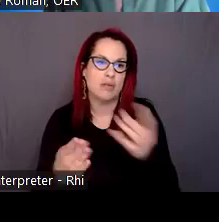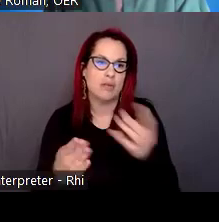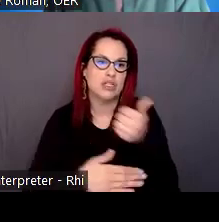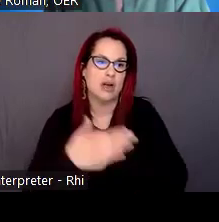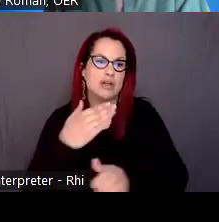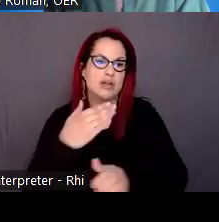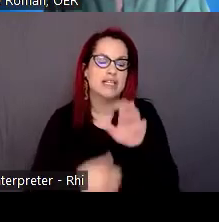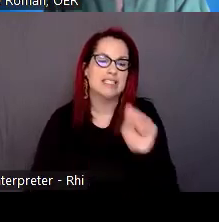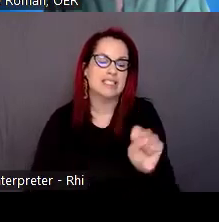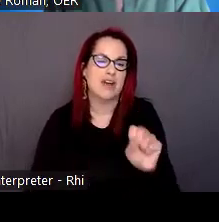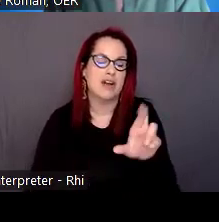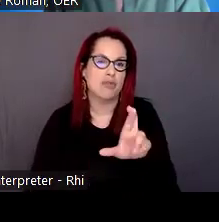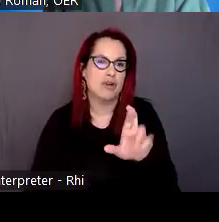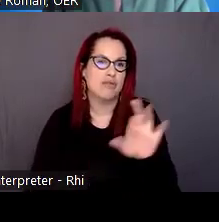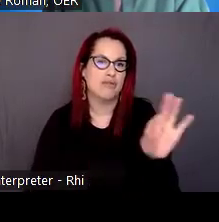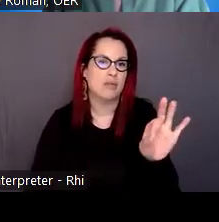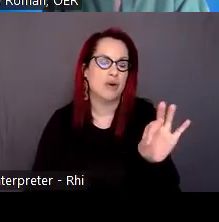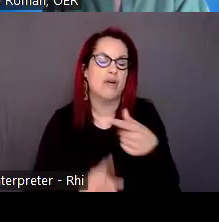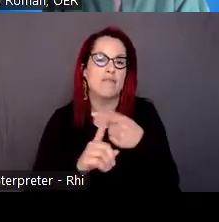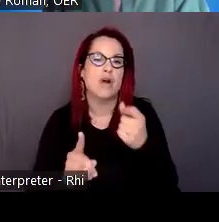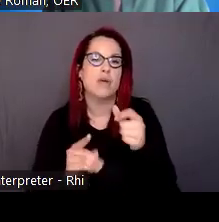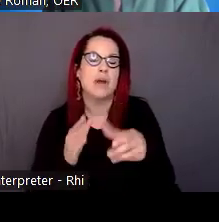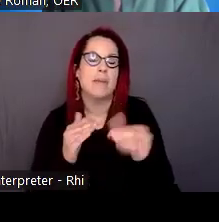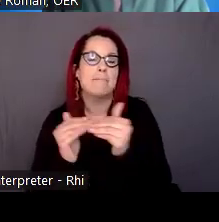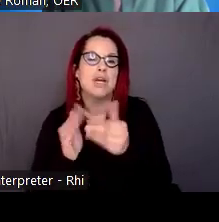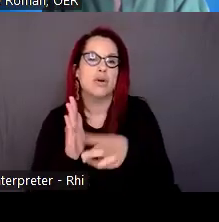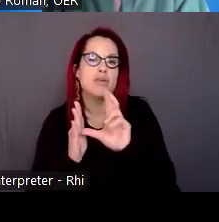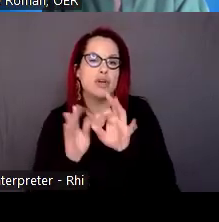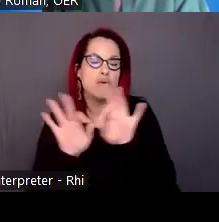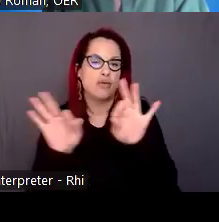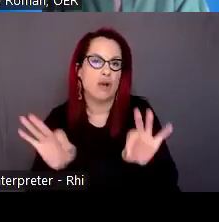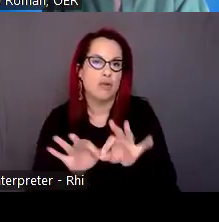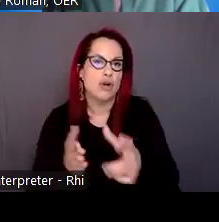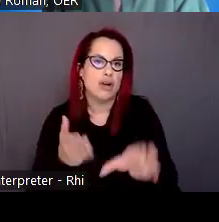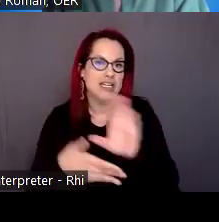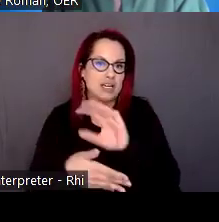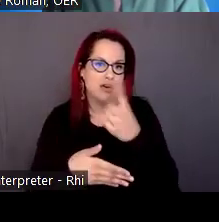peer review criteria for research grants.